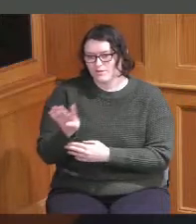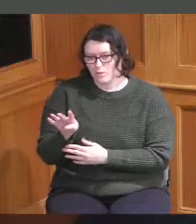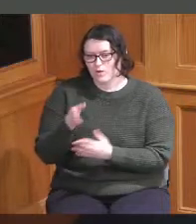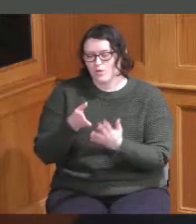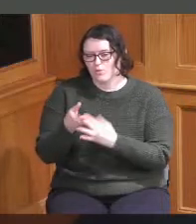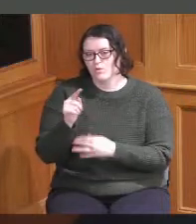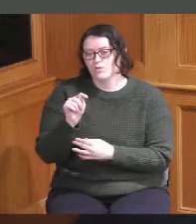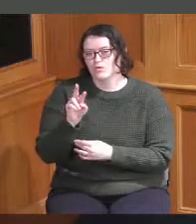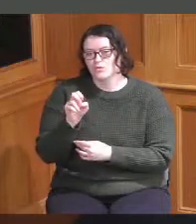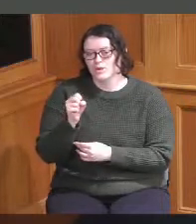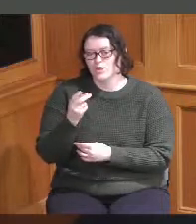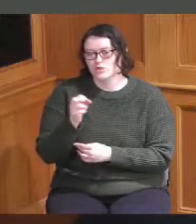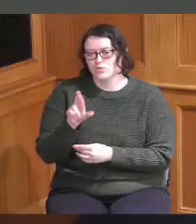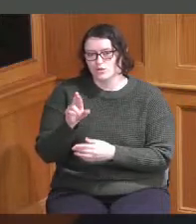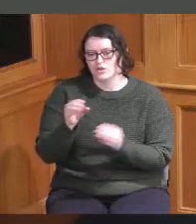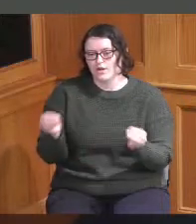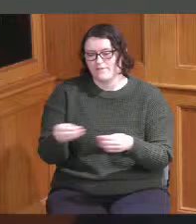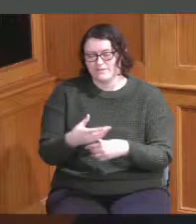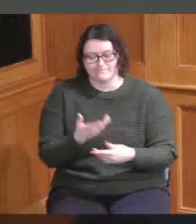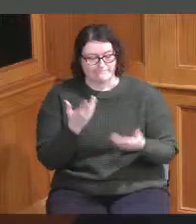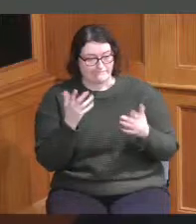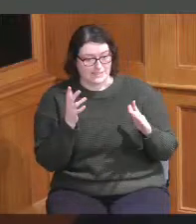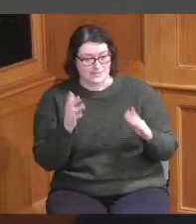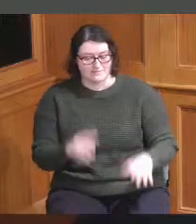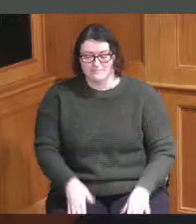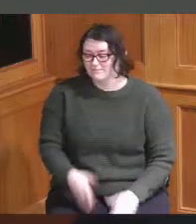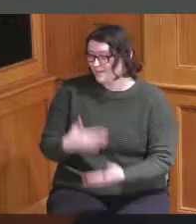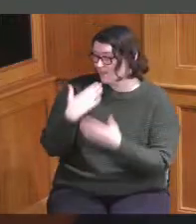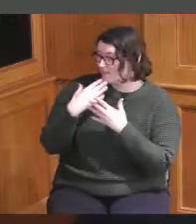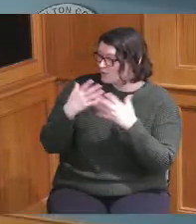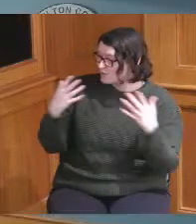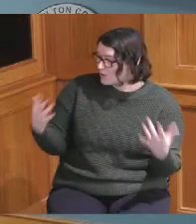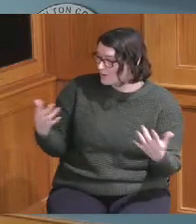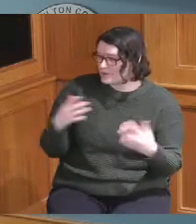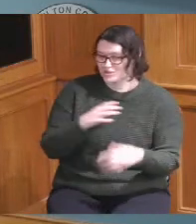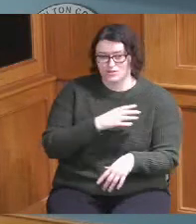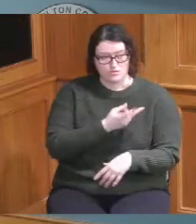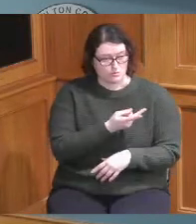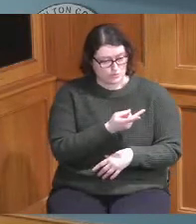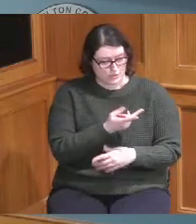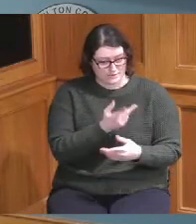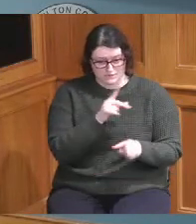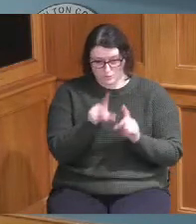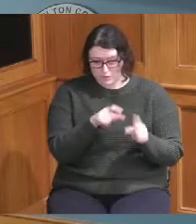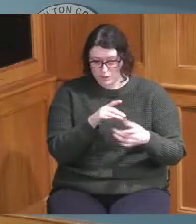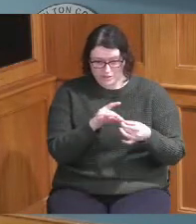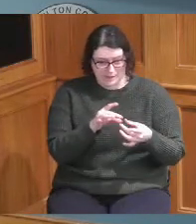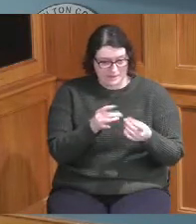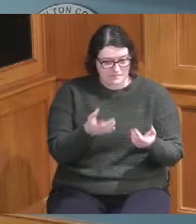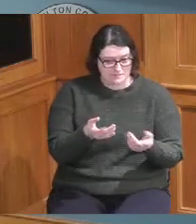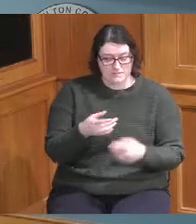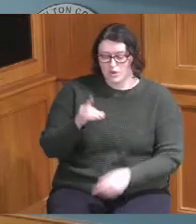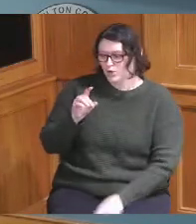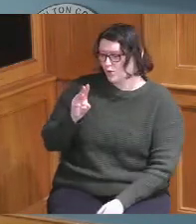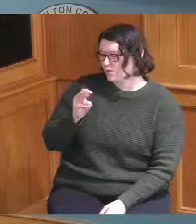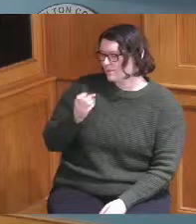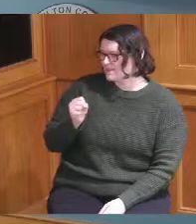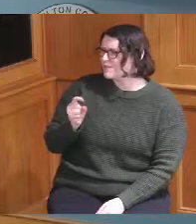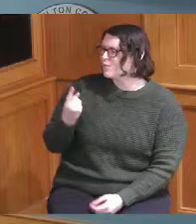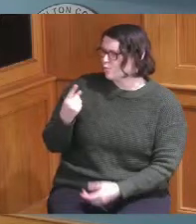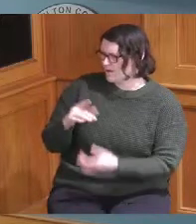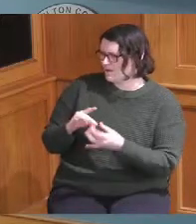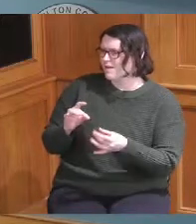County Treasurer's Office. That is your consent agenda. Thank you very much. Commissioners, are there any questions or comments? Just have one